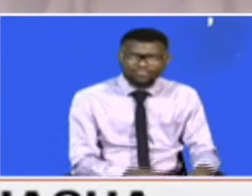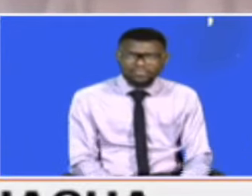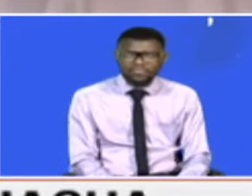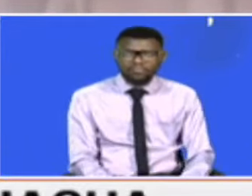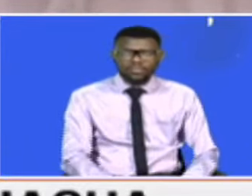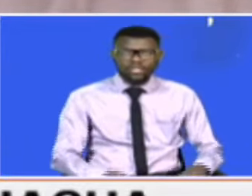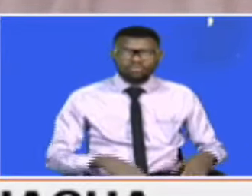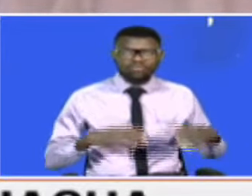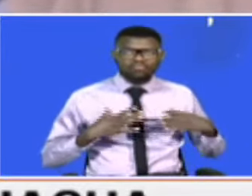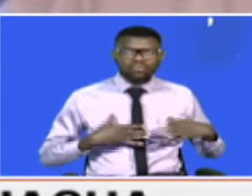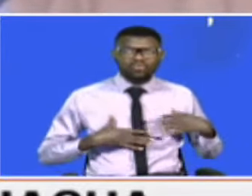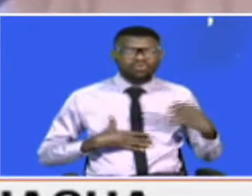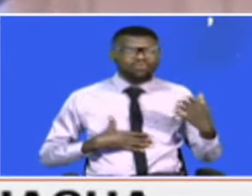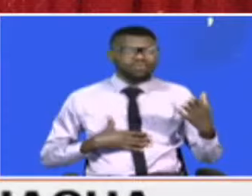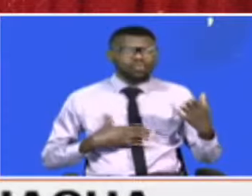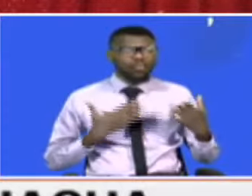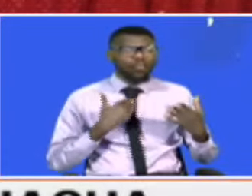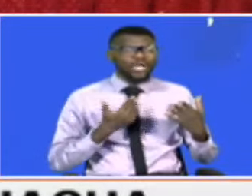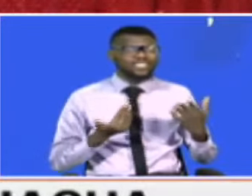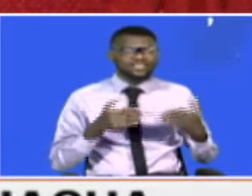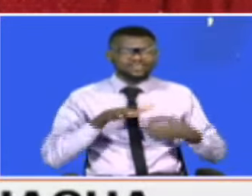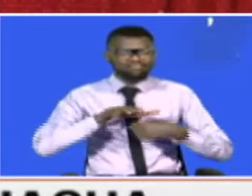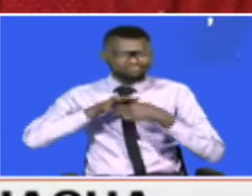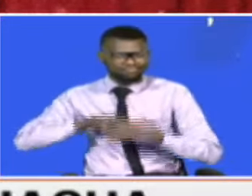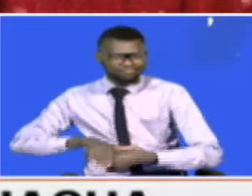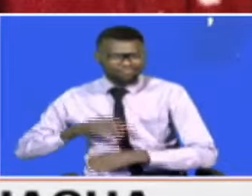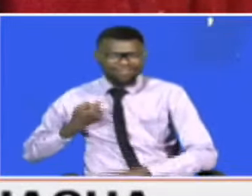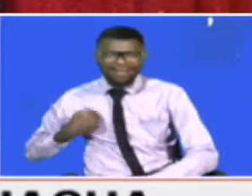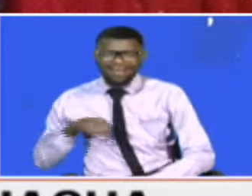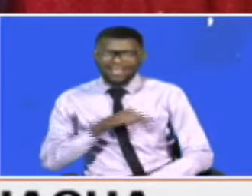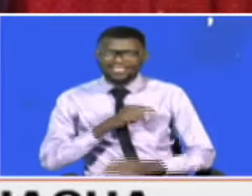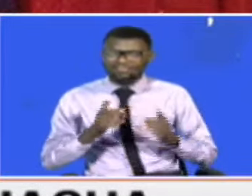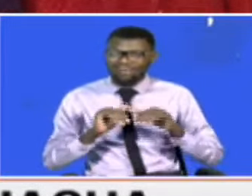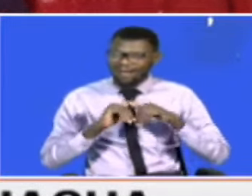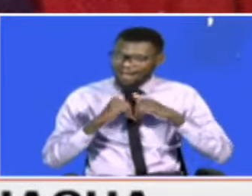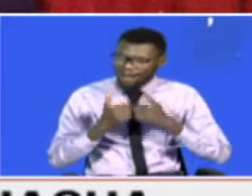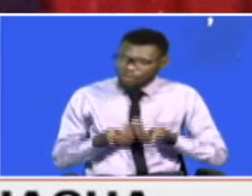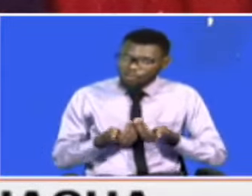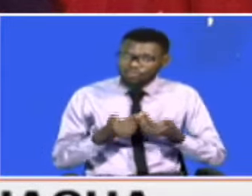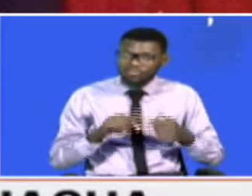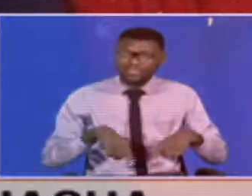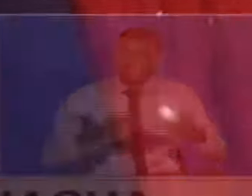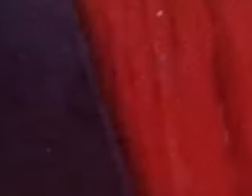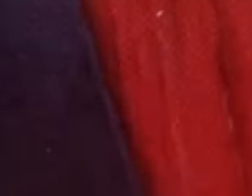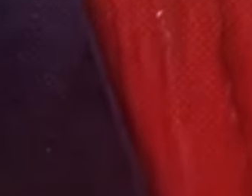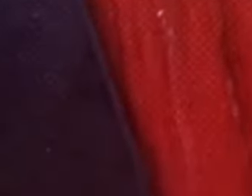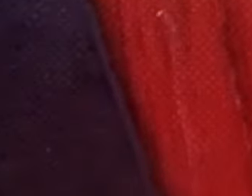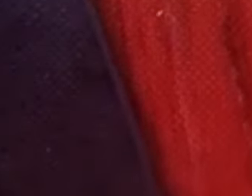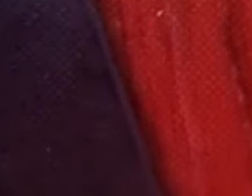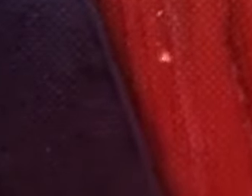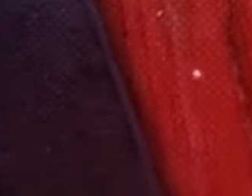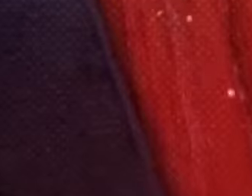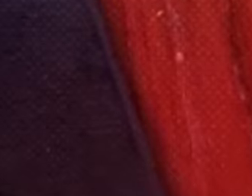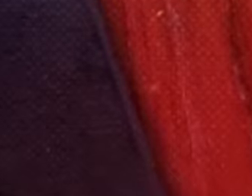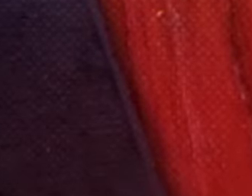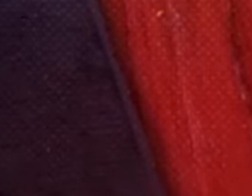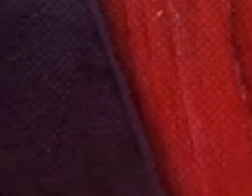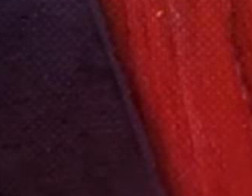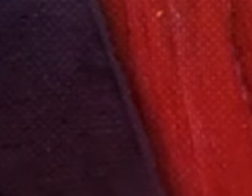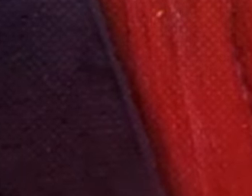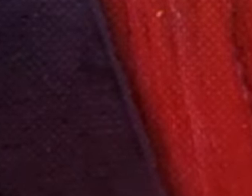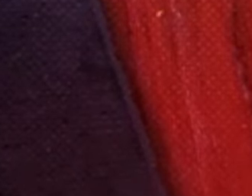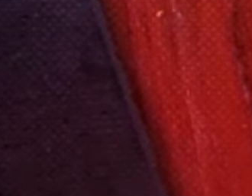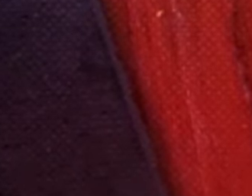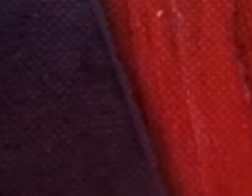mtu anakuja anataka kufinya viongozi wadogo. He opposed the demolition of houses along Nairobi River, which is his mandate under the executive order